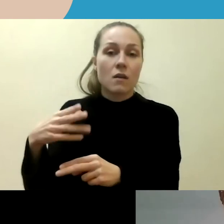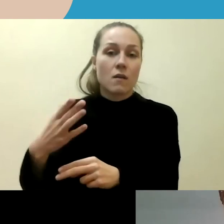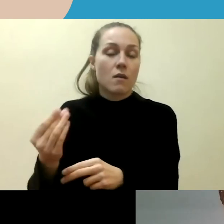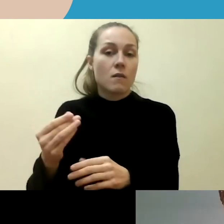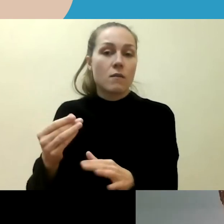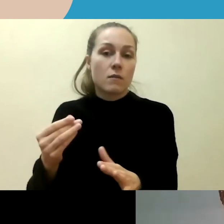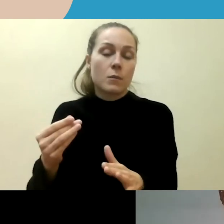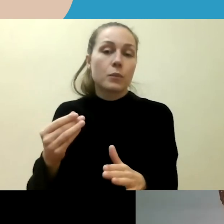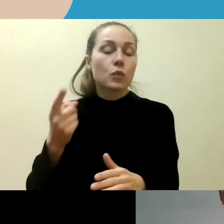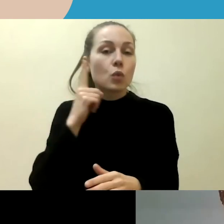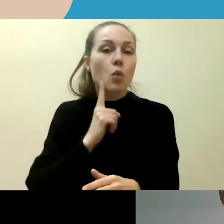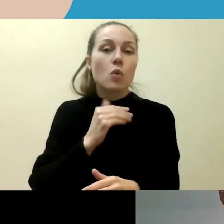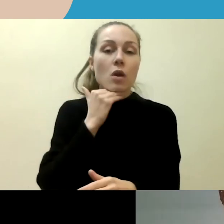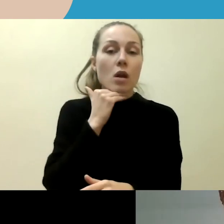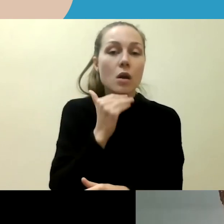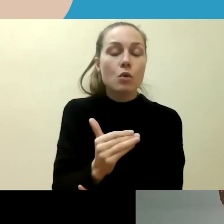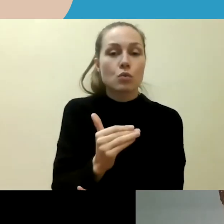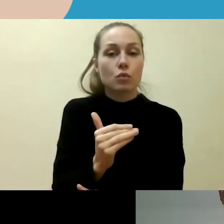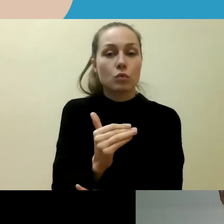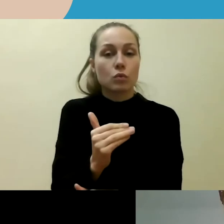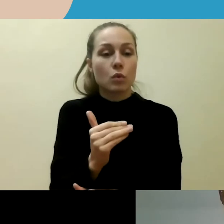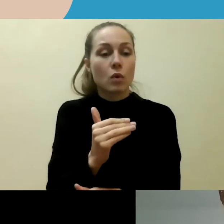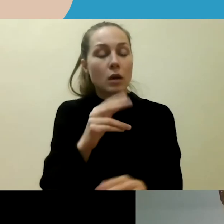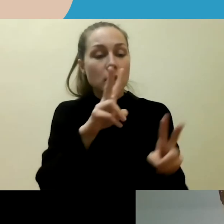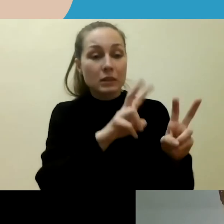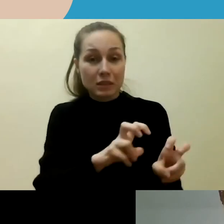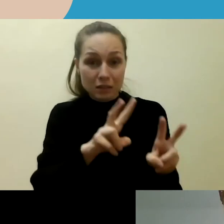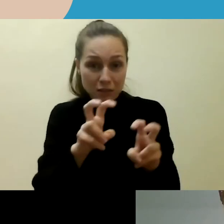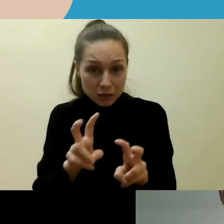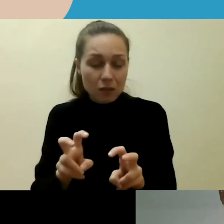respond to the experience of victims of hate crimes.